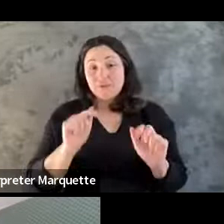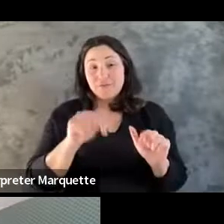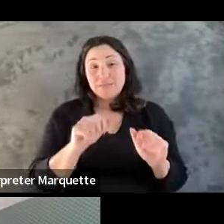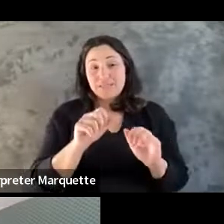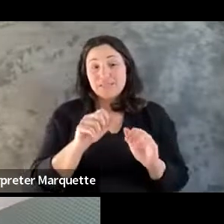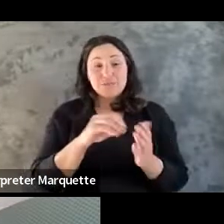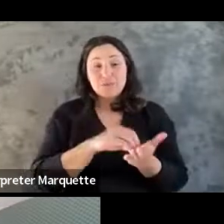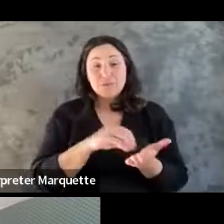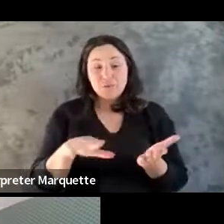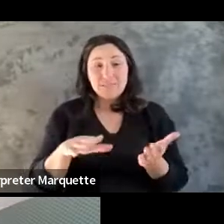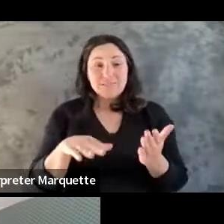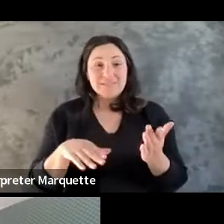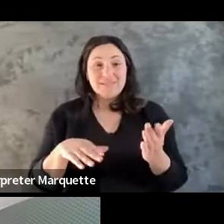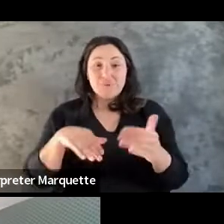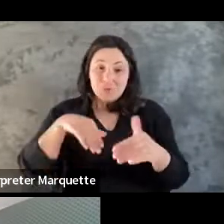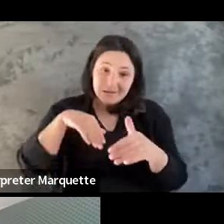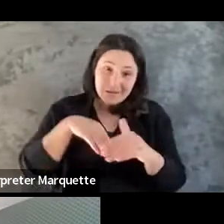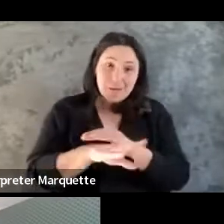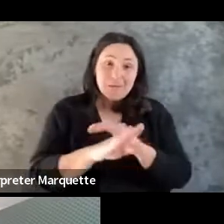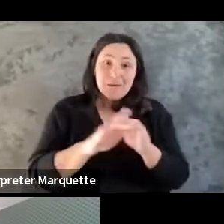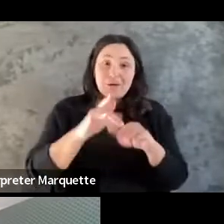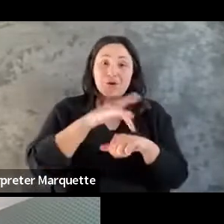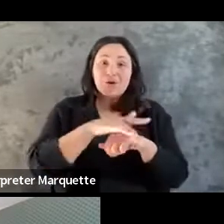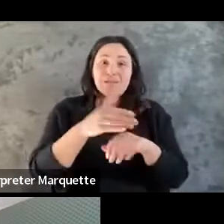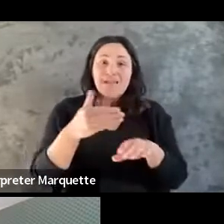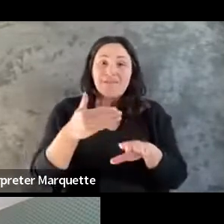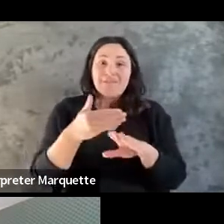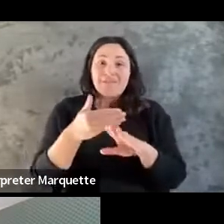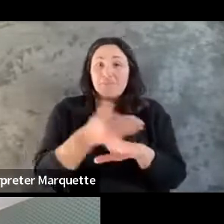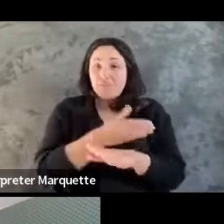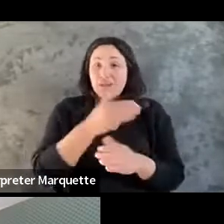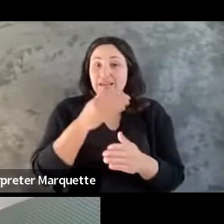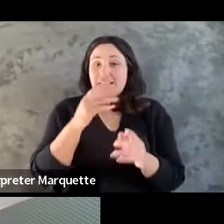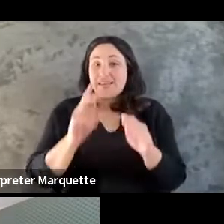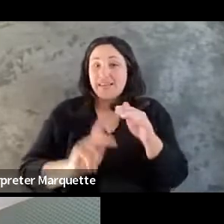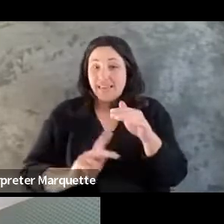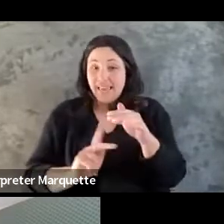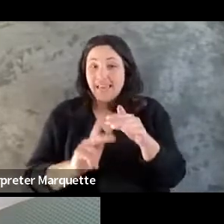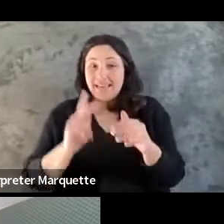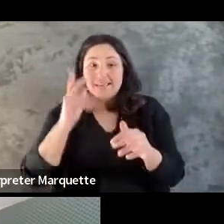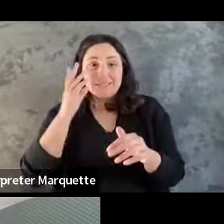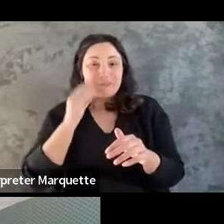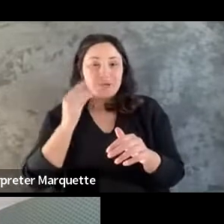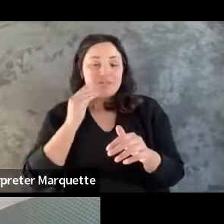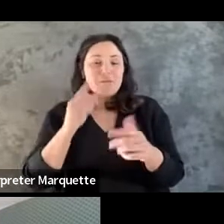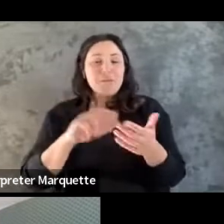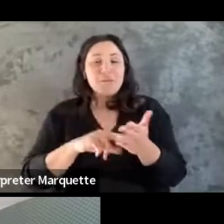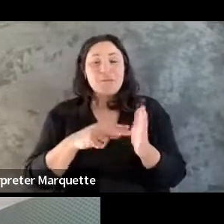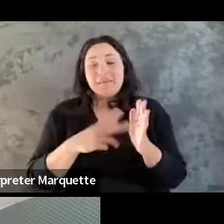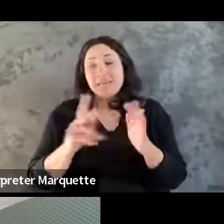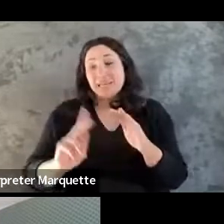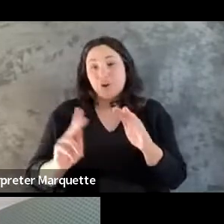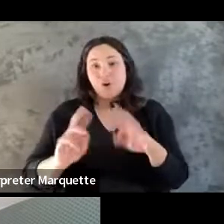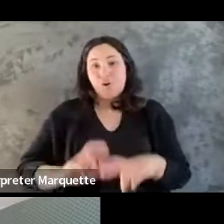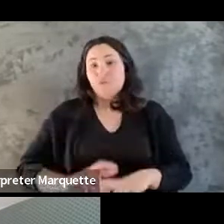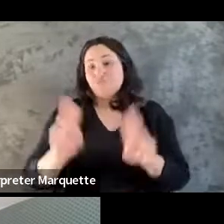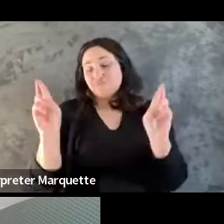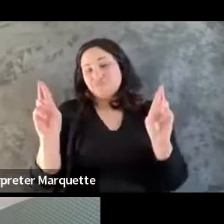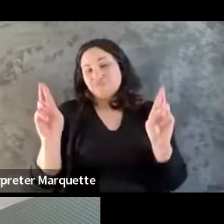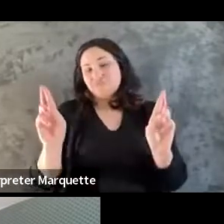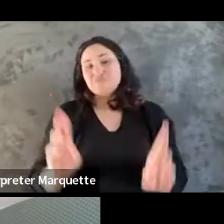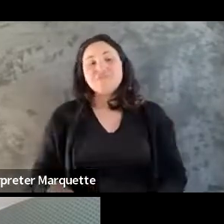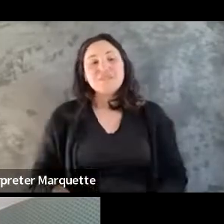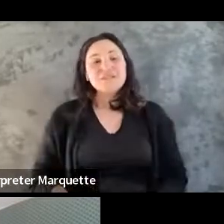in early and, you know, have a pre-K experience so that they're even more ready for kindergarten. So that was the